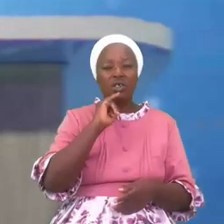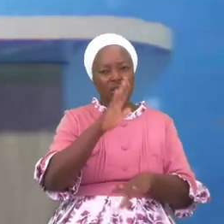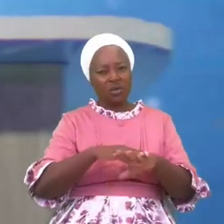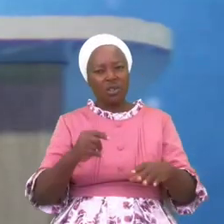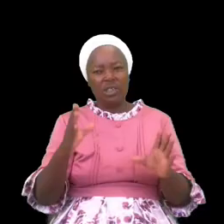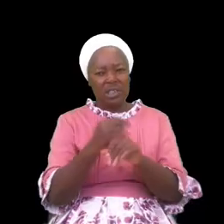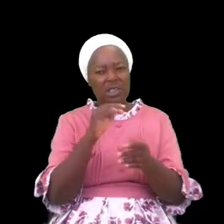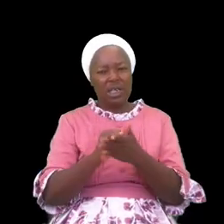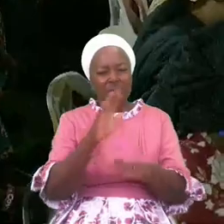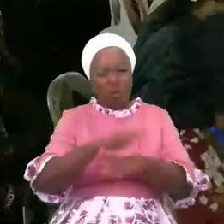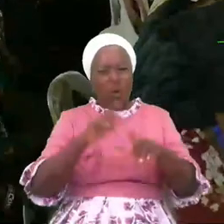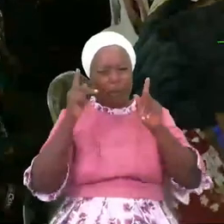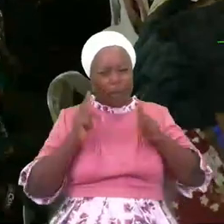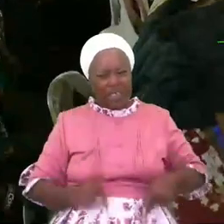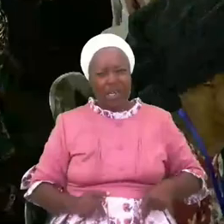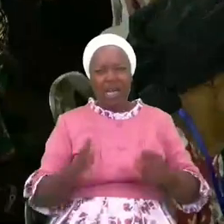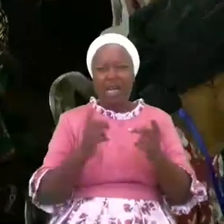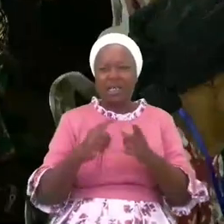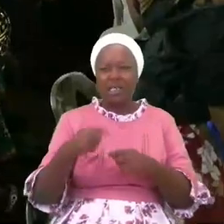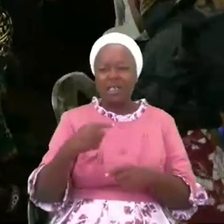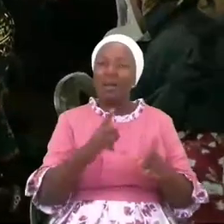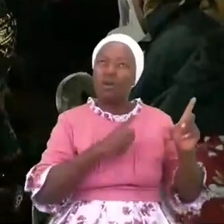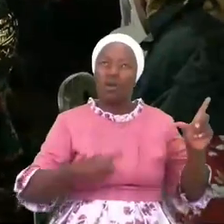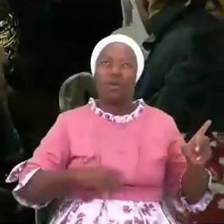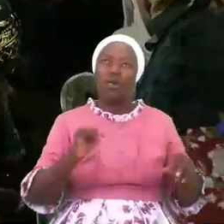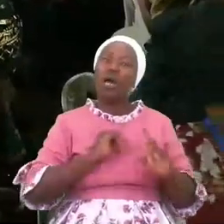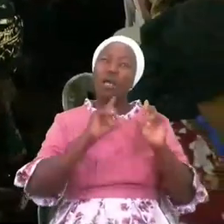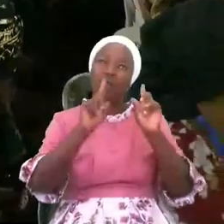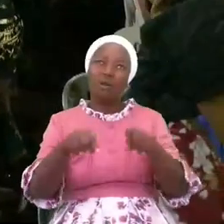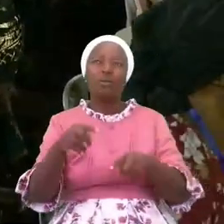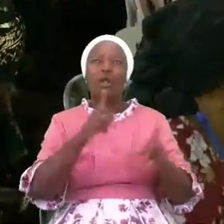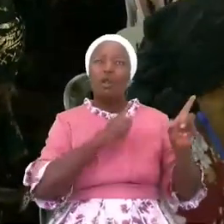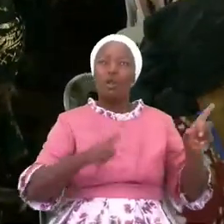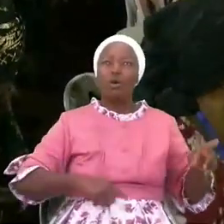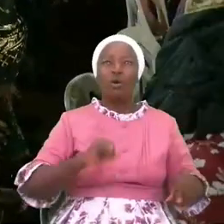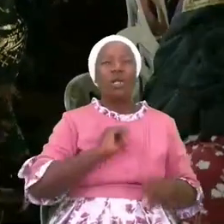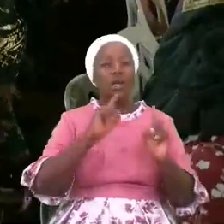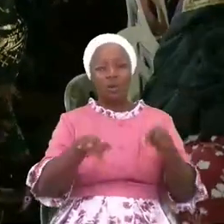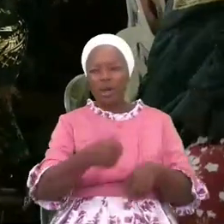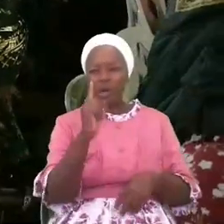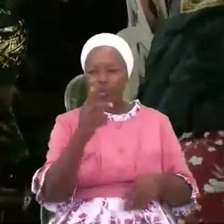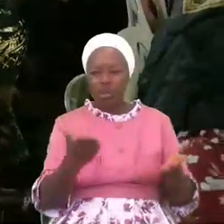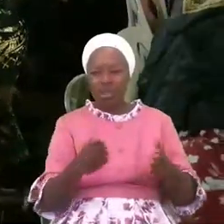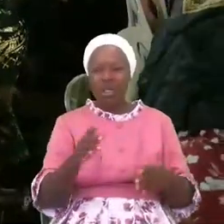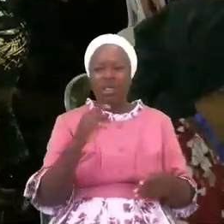come. Lord, I come. Anybody there? Lord, I come. Say that. Lord, I come.